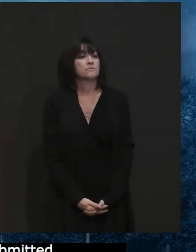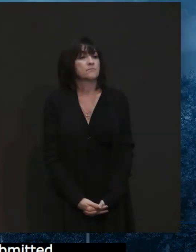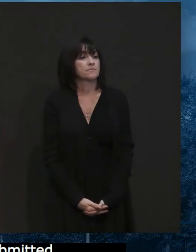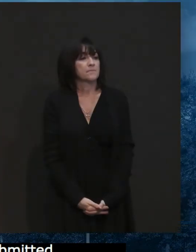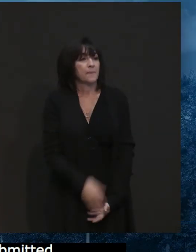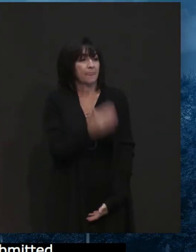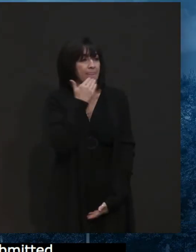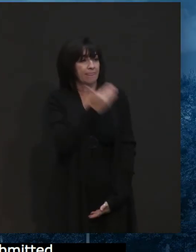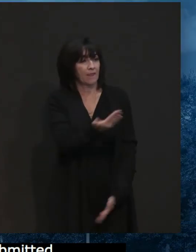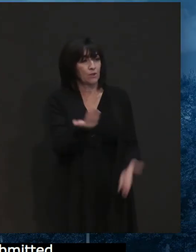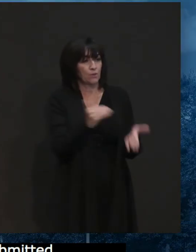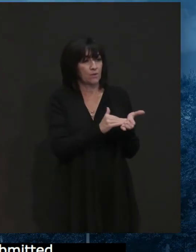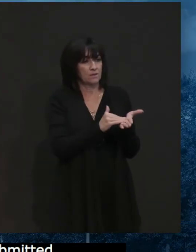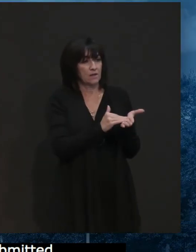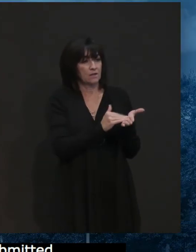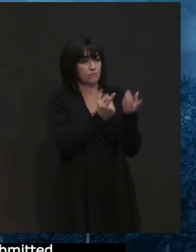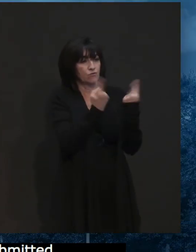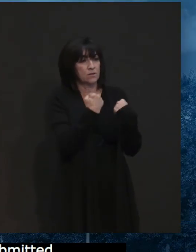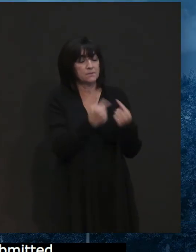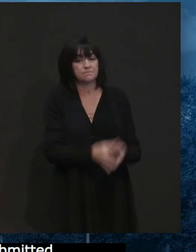Thank you again for joining us.